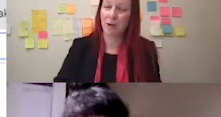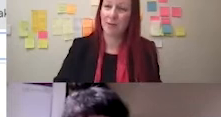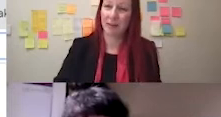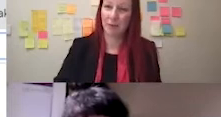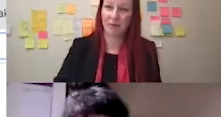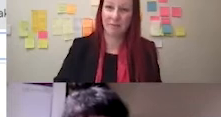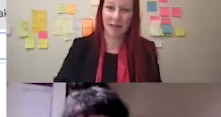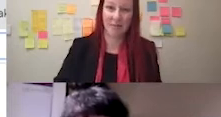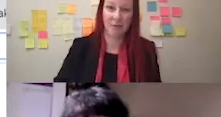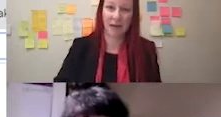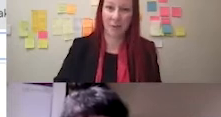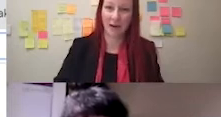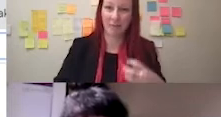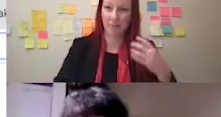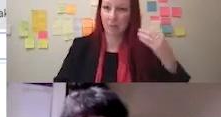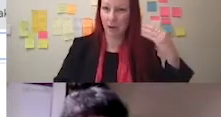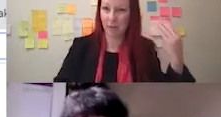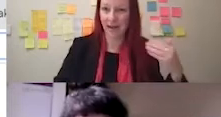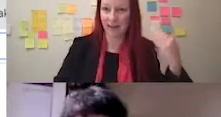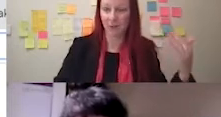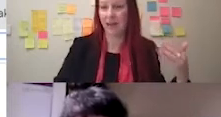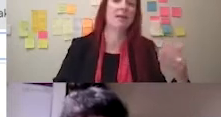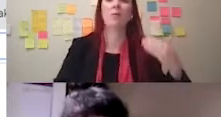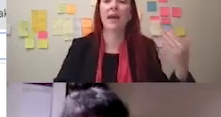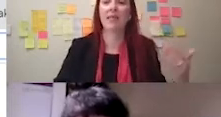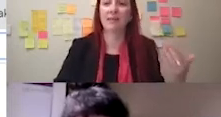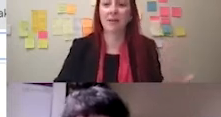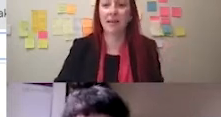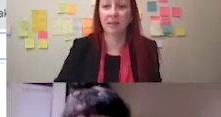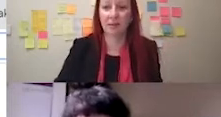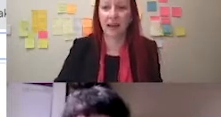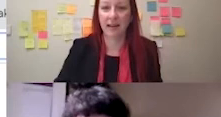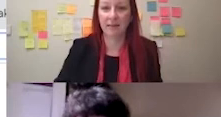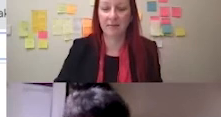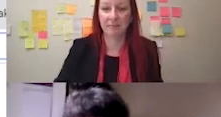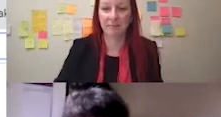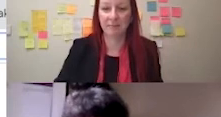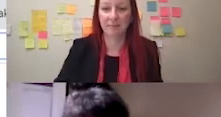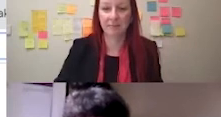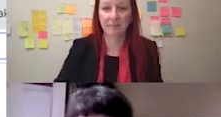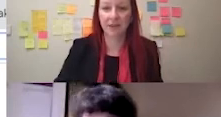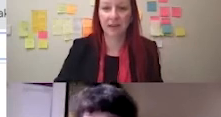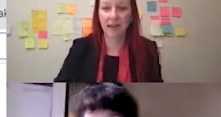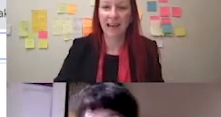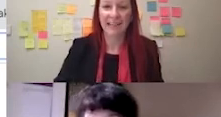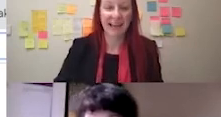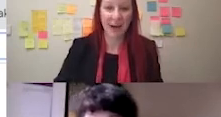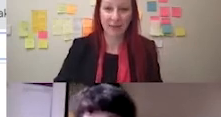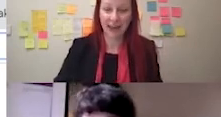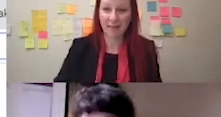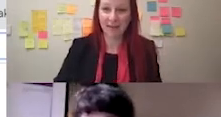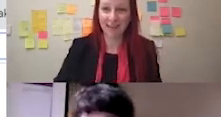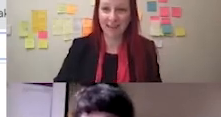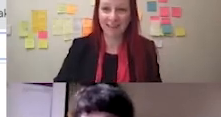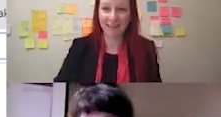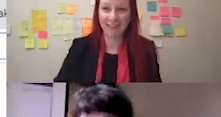And that works really well for me in the morning when my brain is working in a way that's nice and creative. It's a